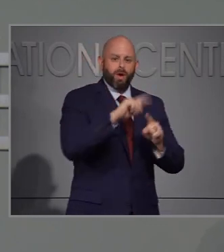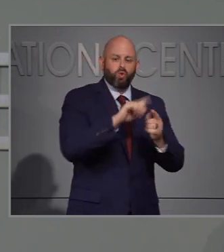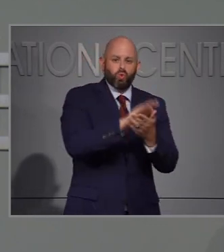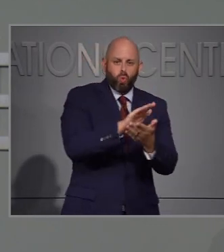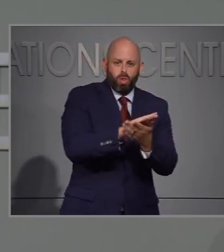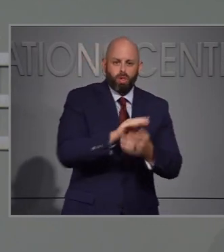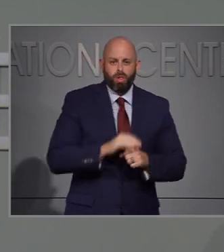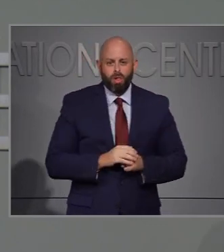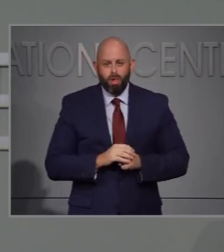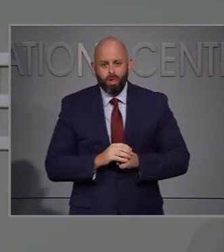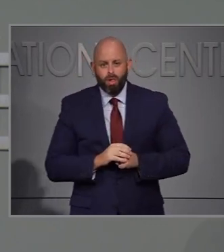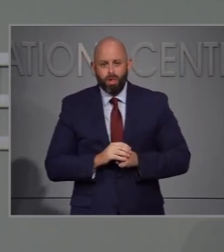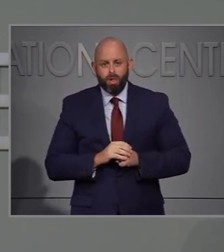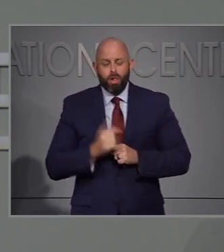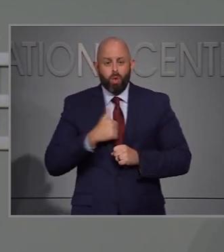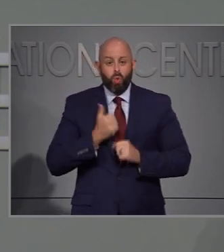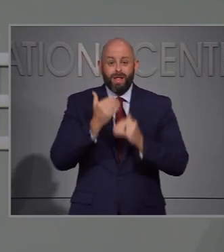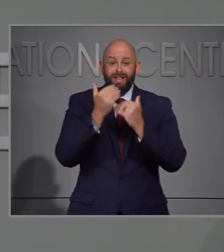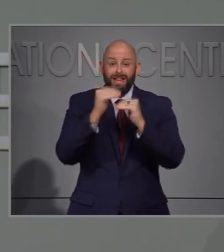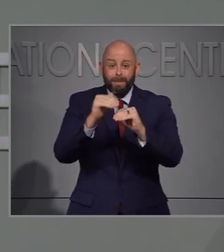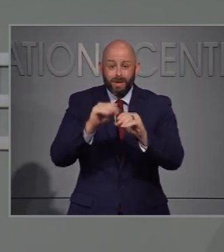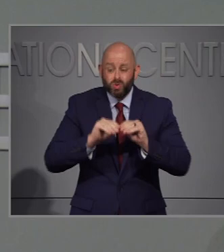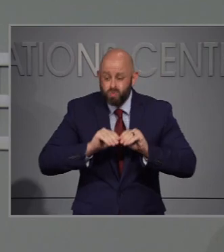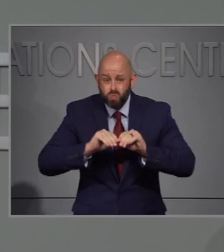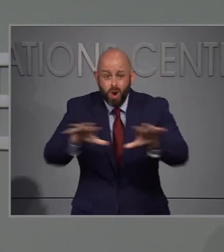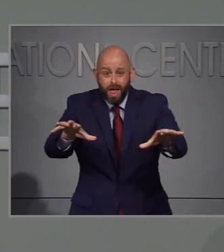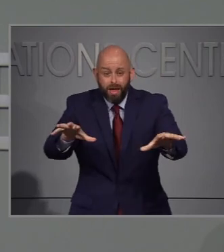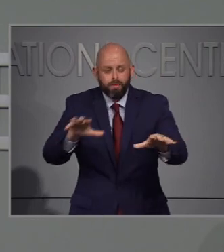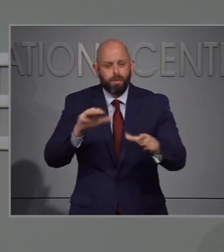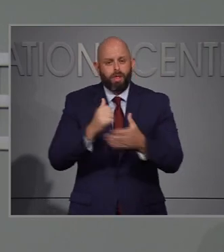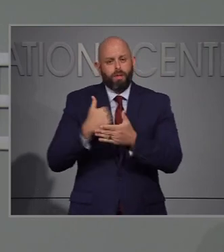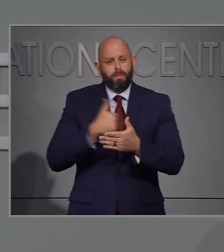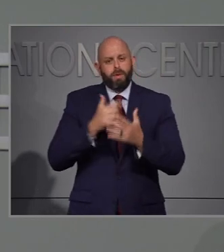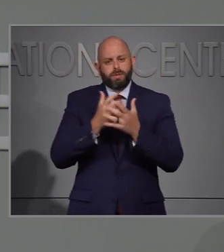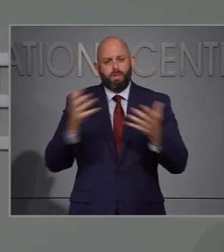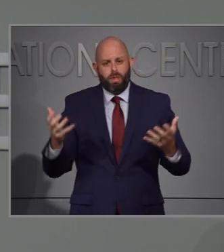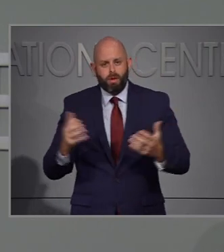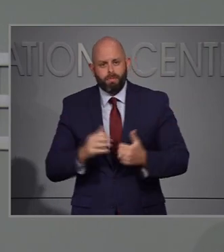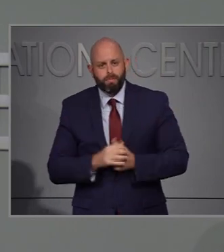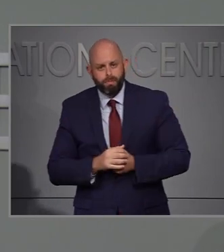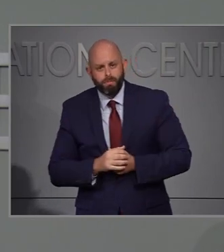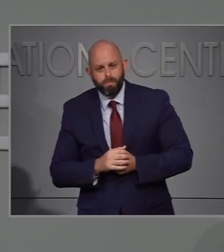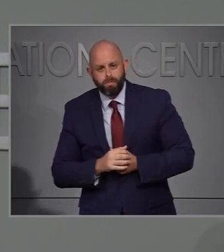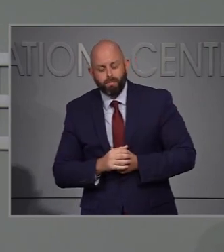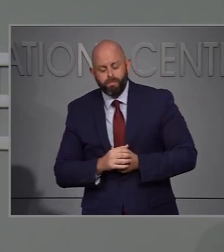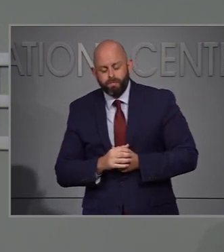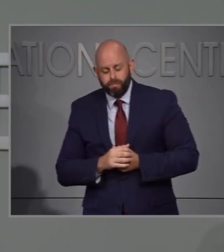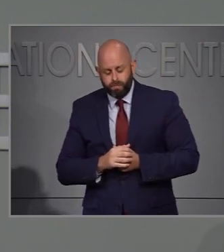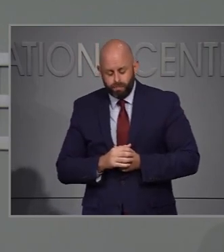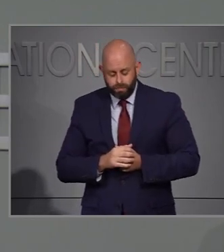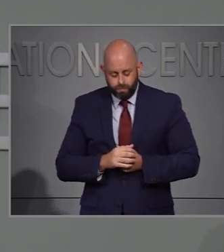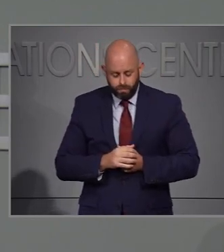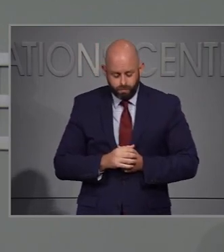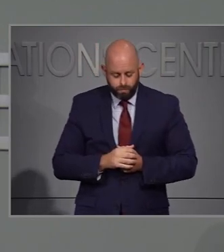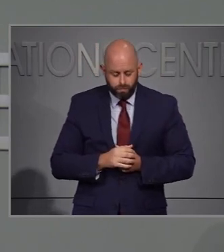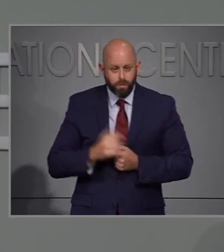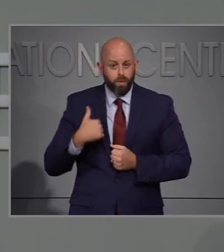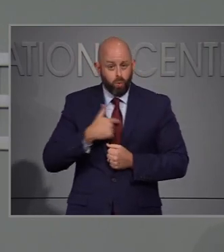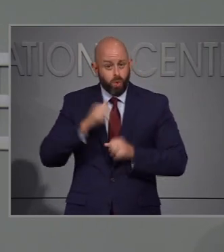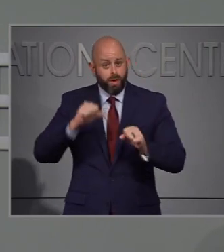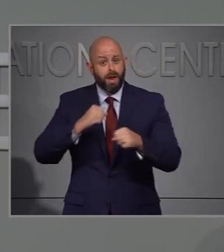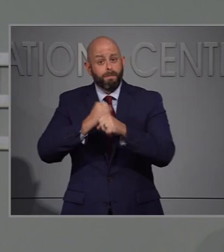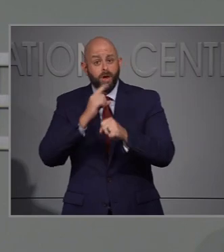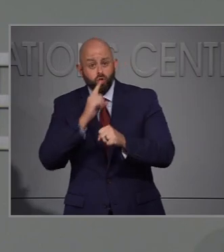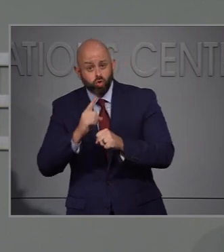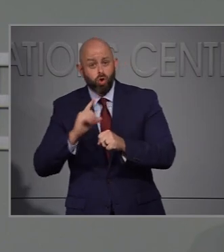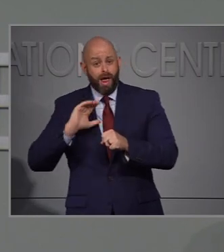Reducing spread is our critical next step, which includes to assure as a state that all